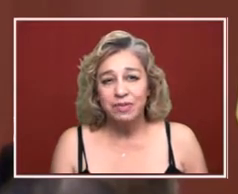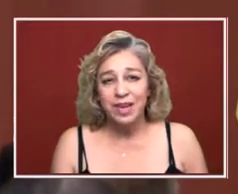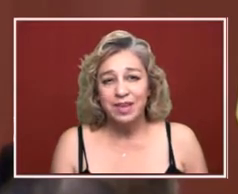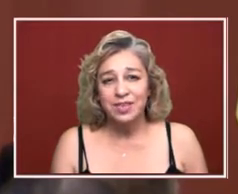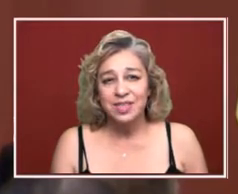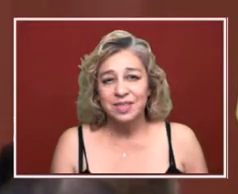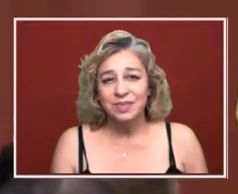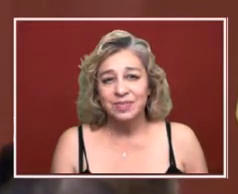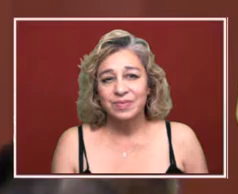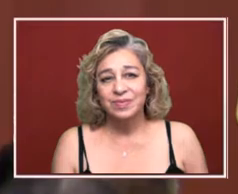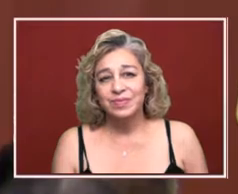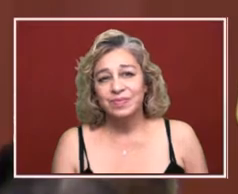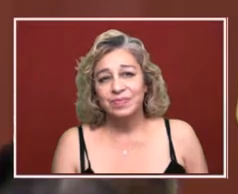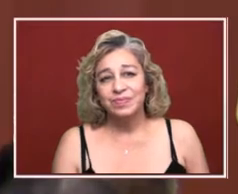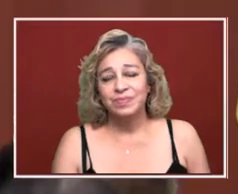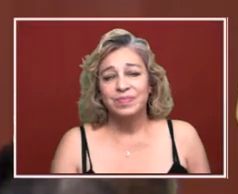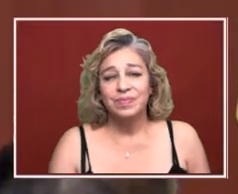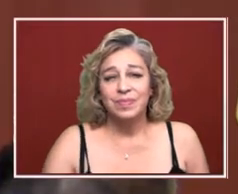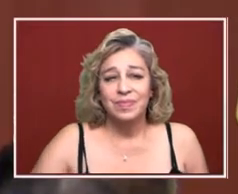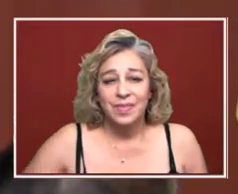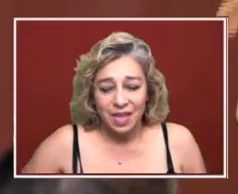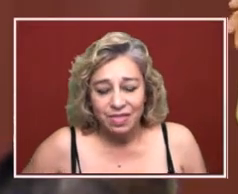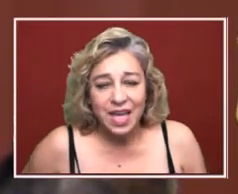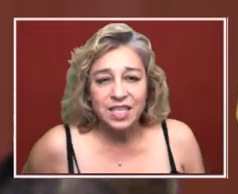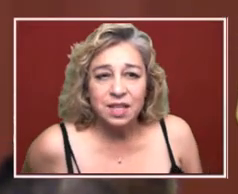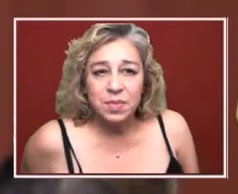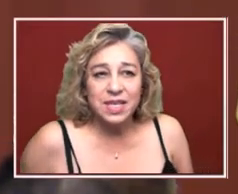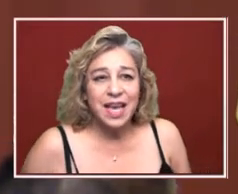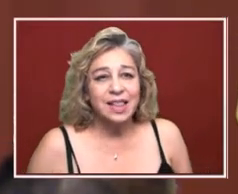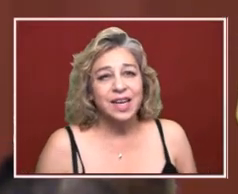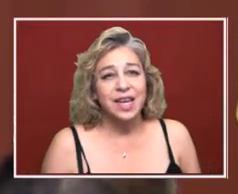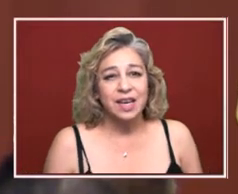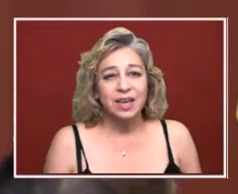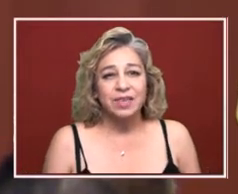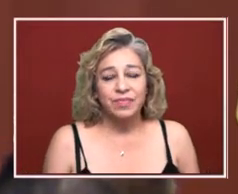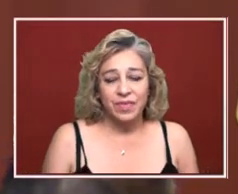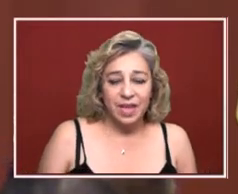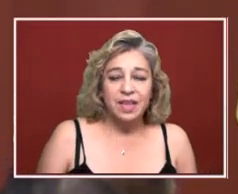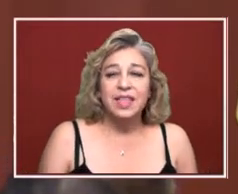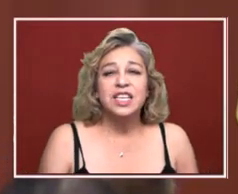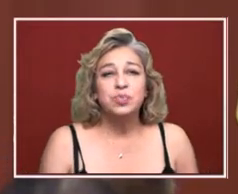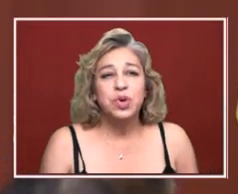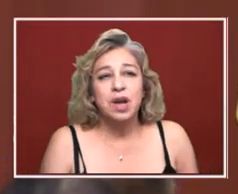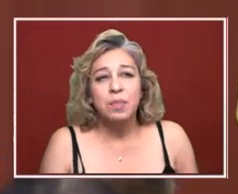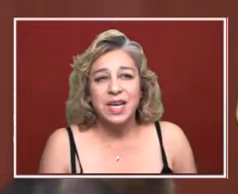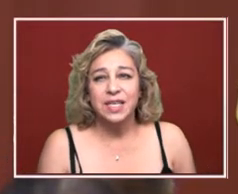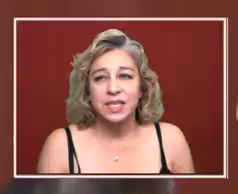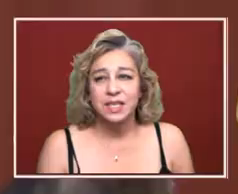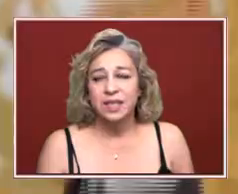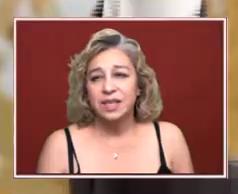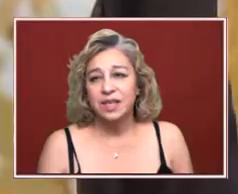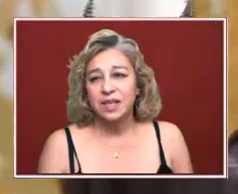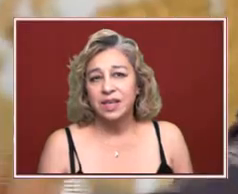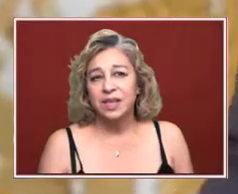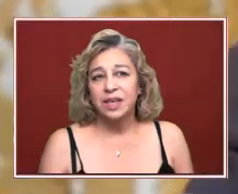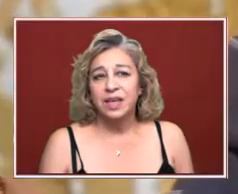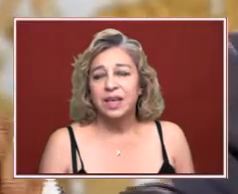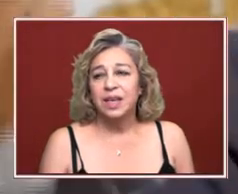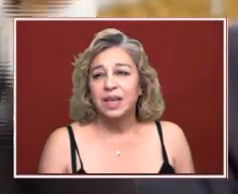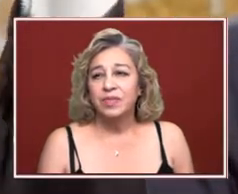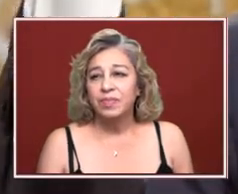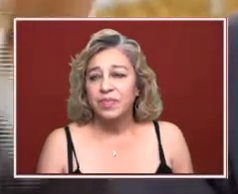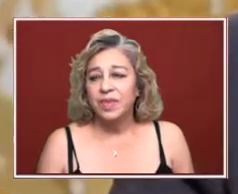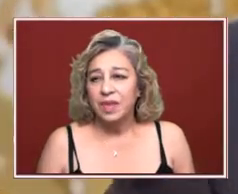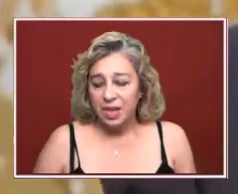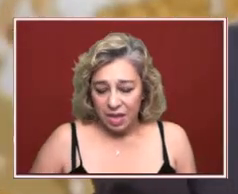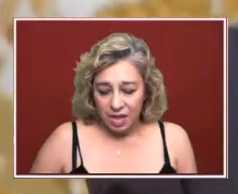what prevails. Esa es la mentalidad. That is the mentality predominante. That is predominant. Todo